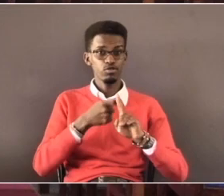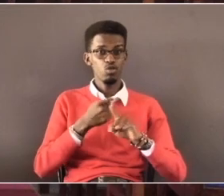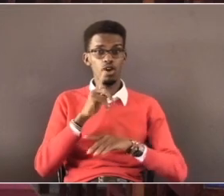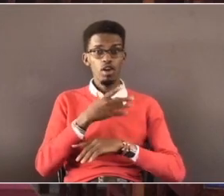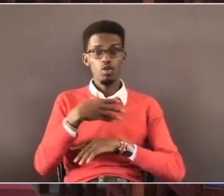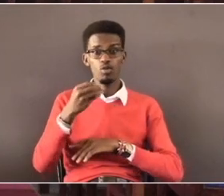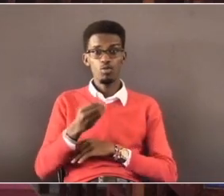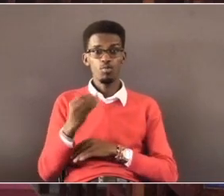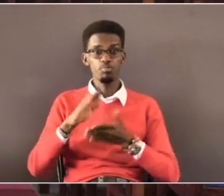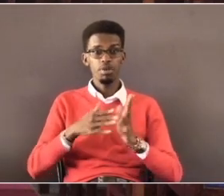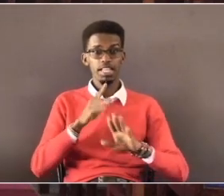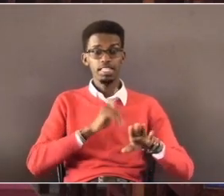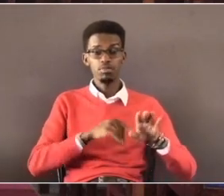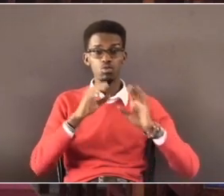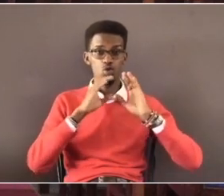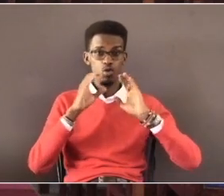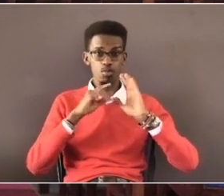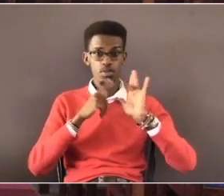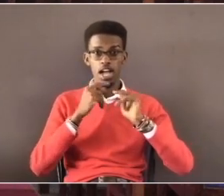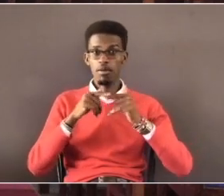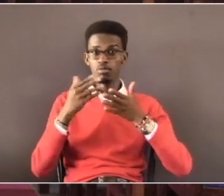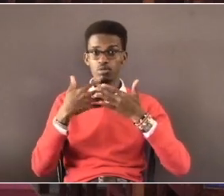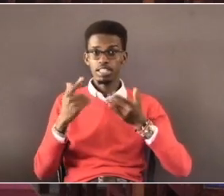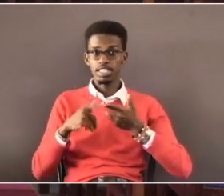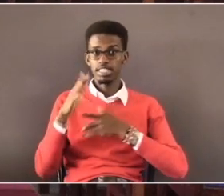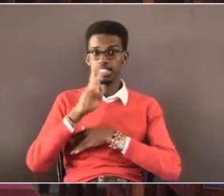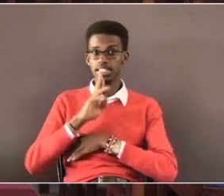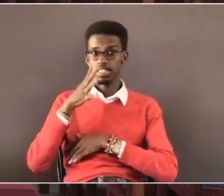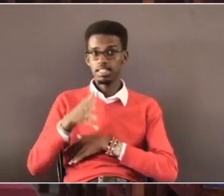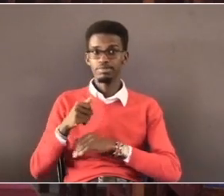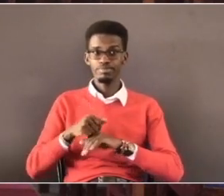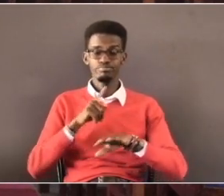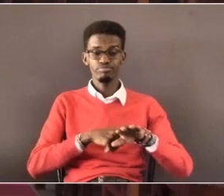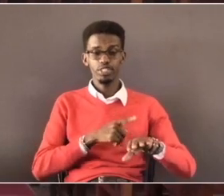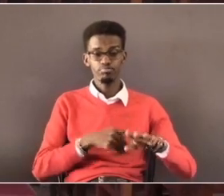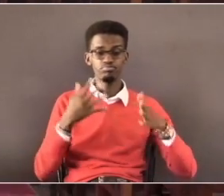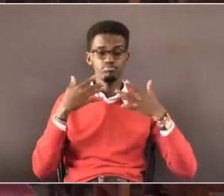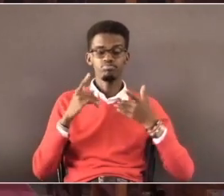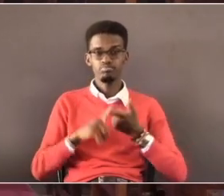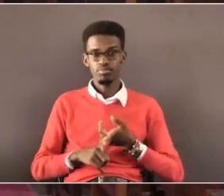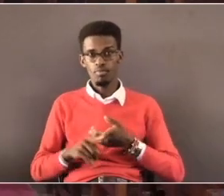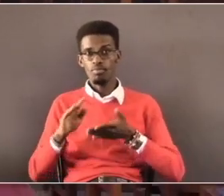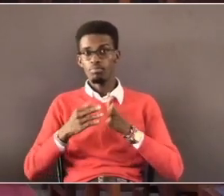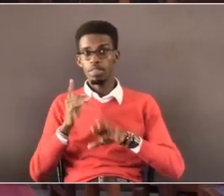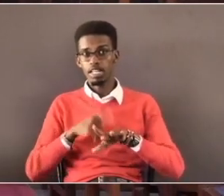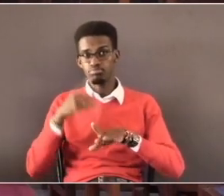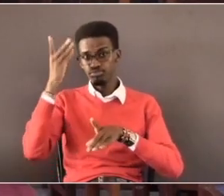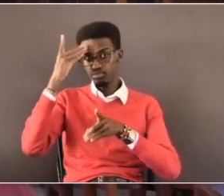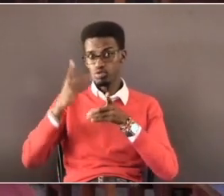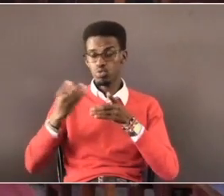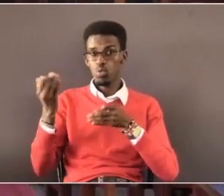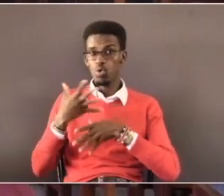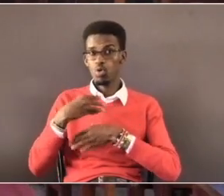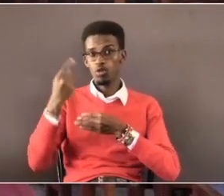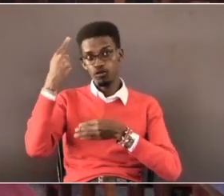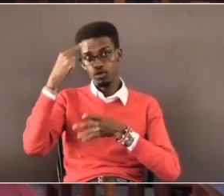go, by the time you're communicating, there are finances involved, airtime and the rest. By the time you're deciding on where you're